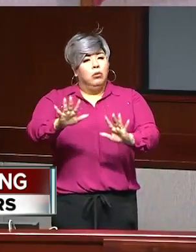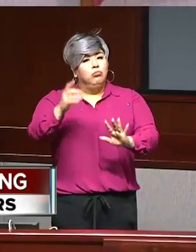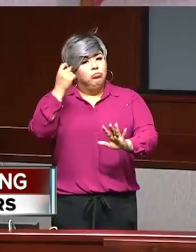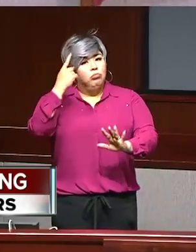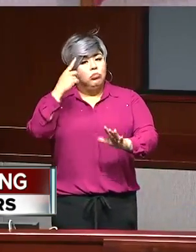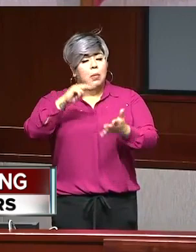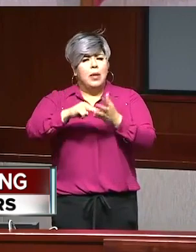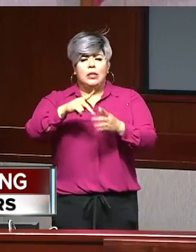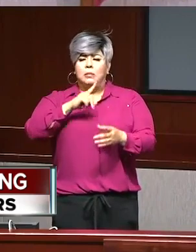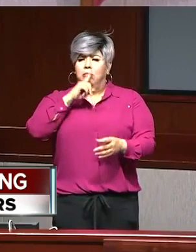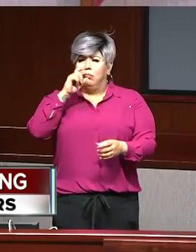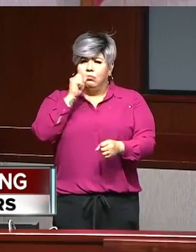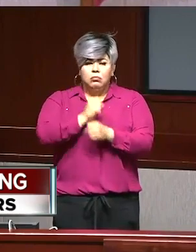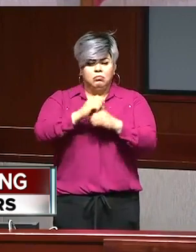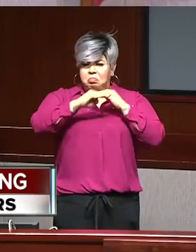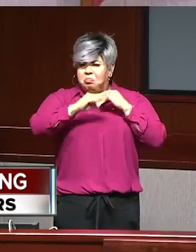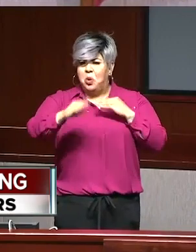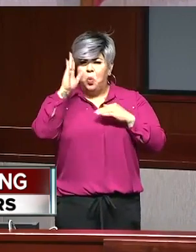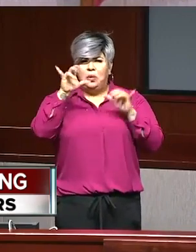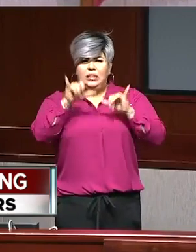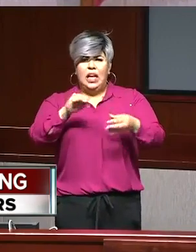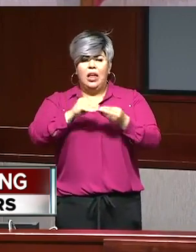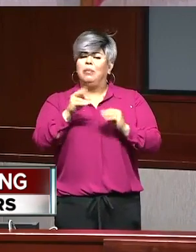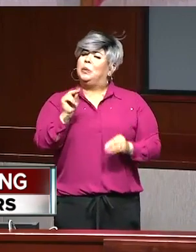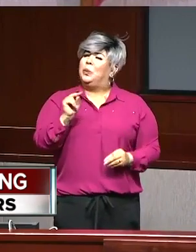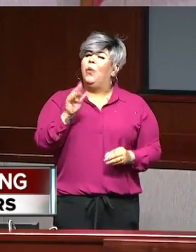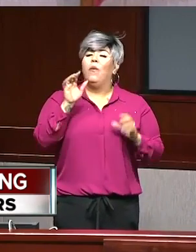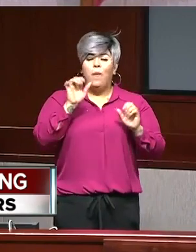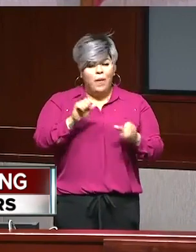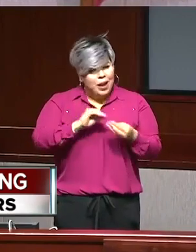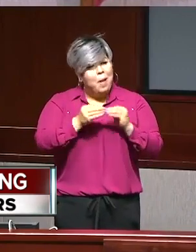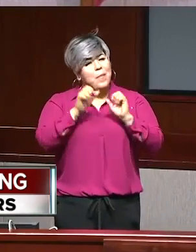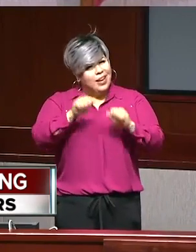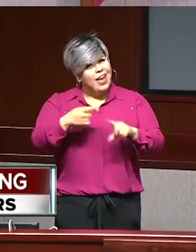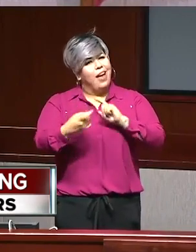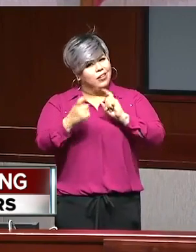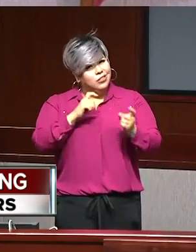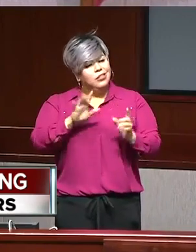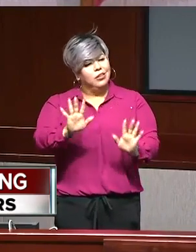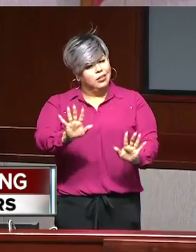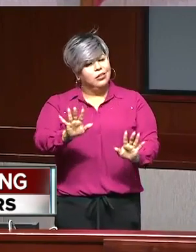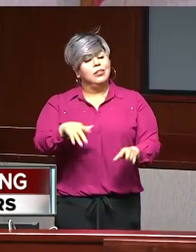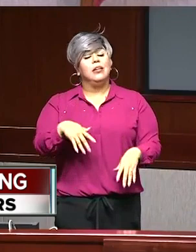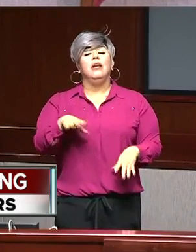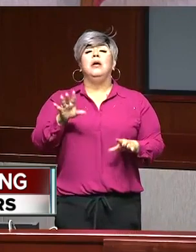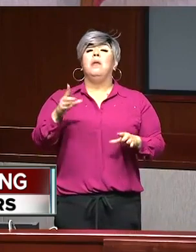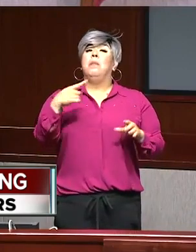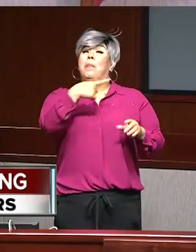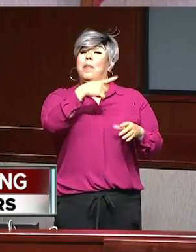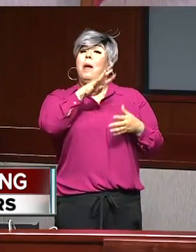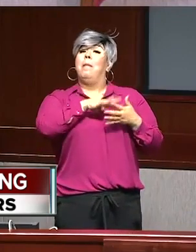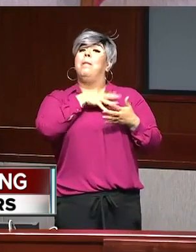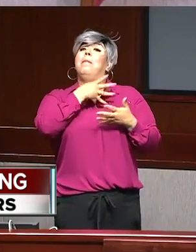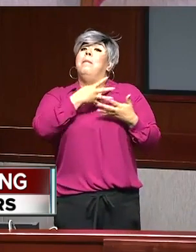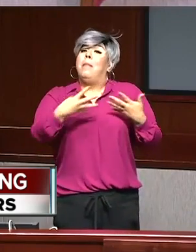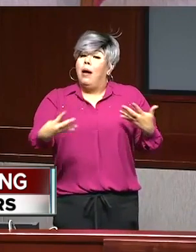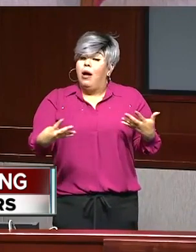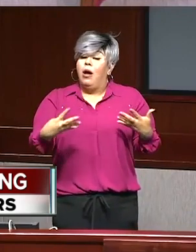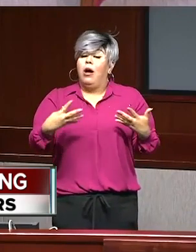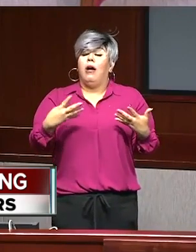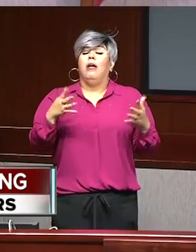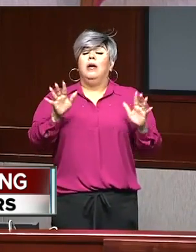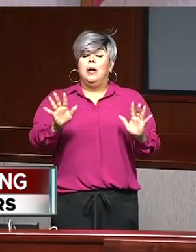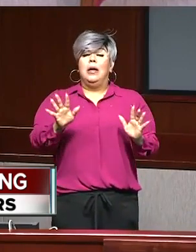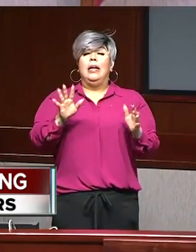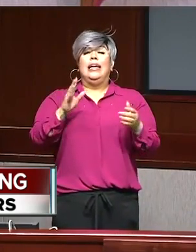change significantly since you're asking me for the actual date, but we show, as the model is run today, that we